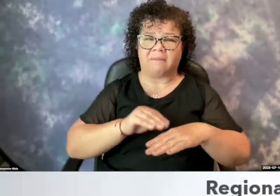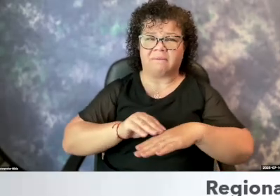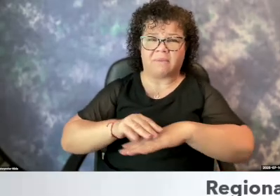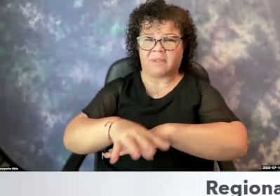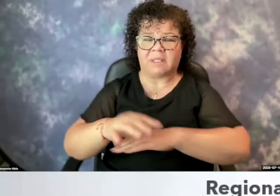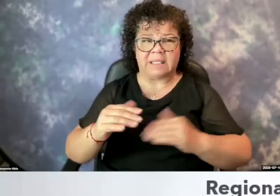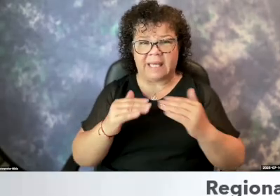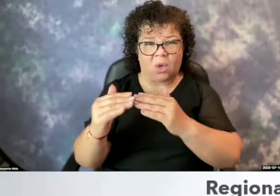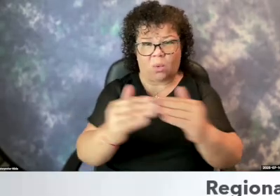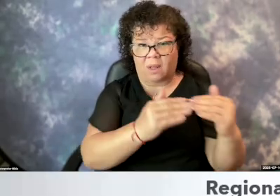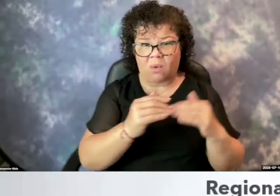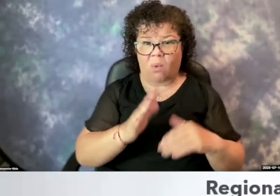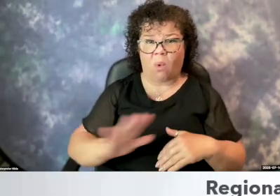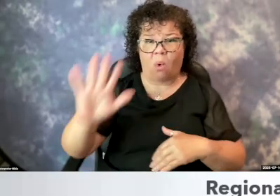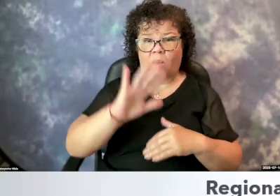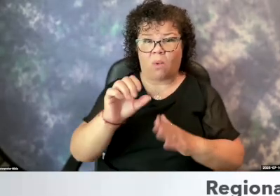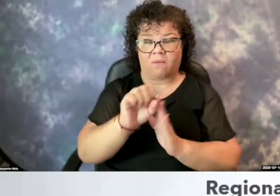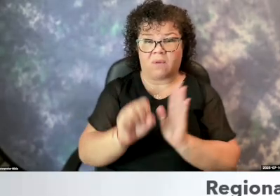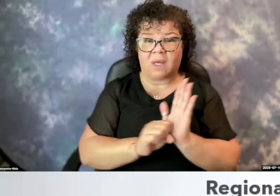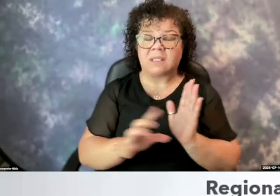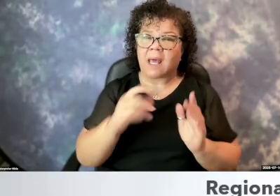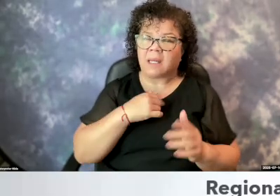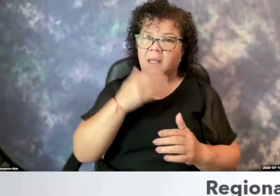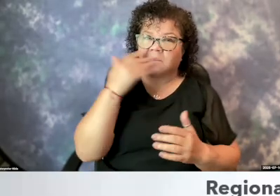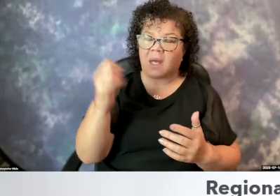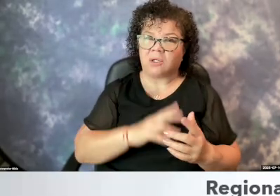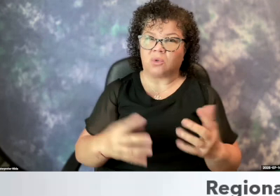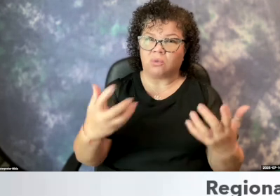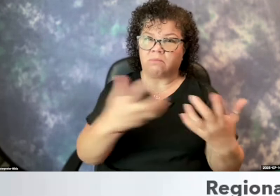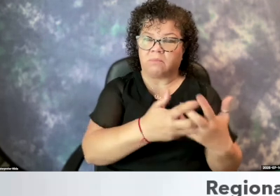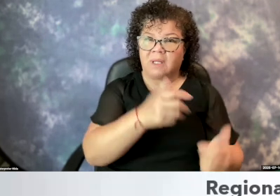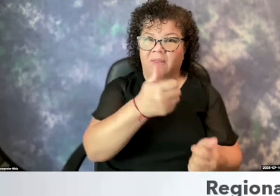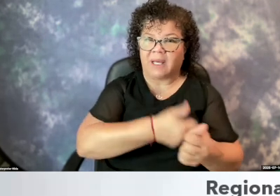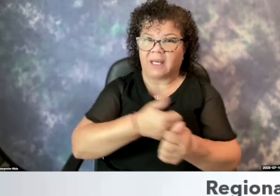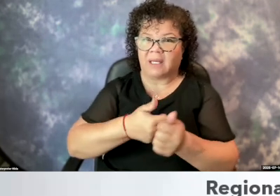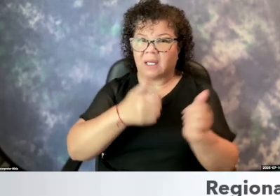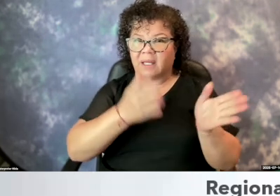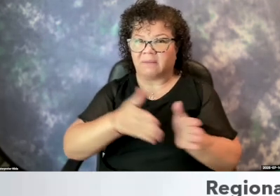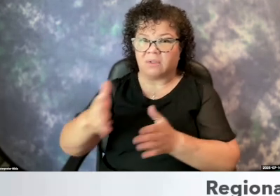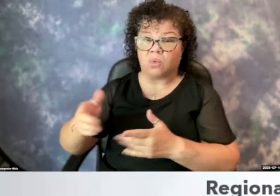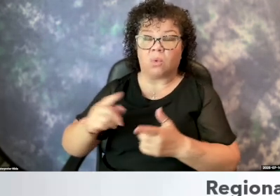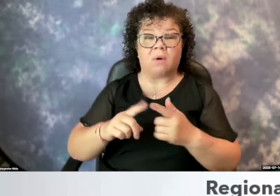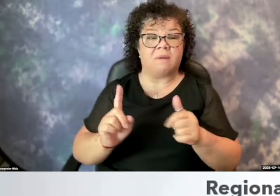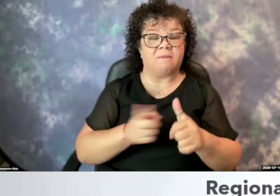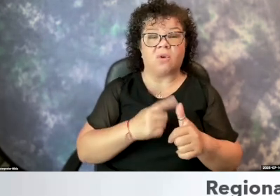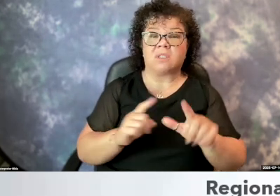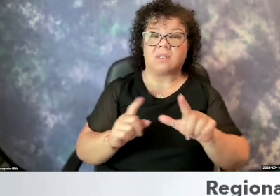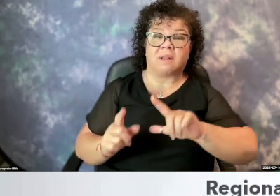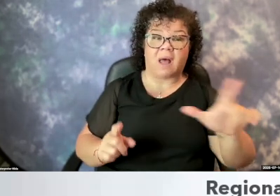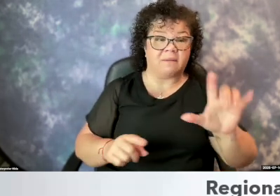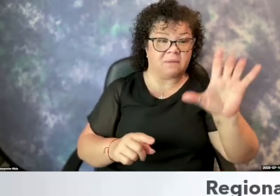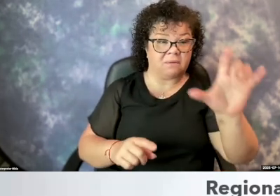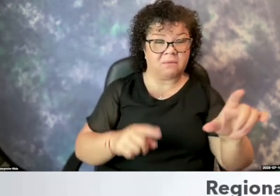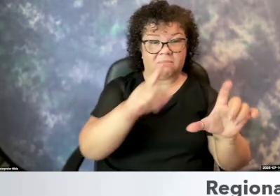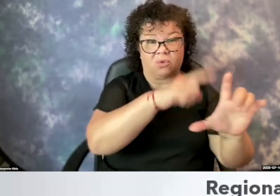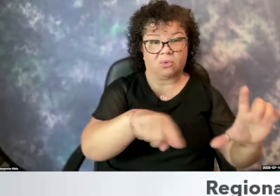Because environmental harms are felt inequitably across the state, these programs are intended to tailor investments to best meet the needs of different